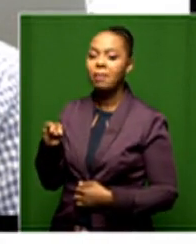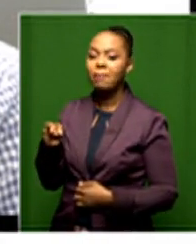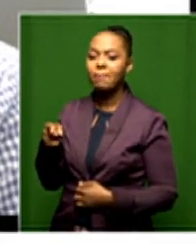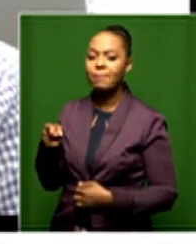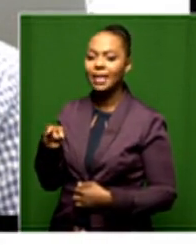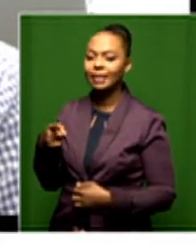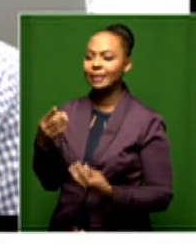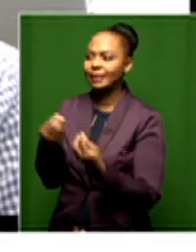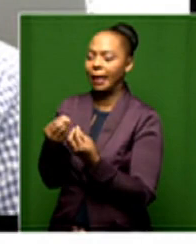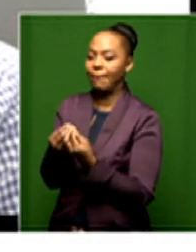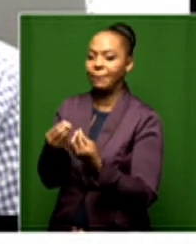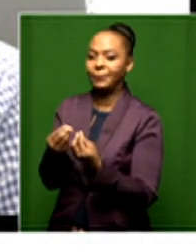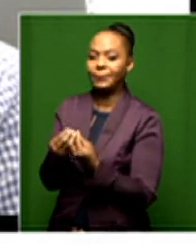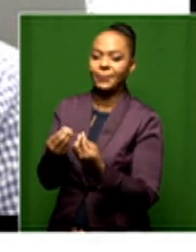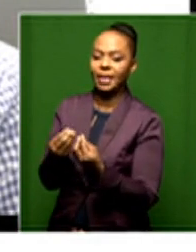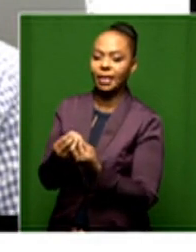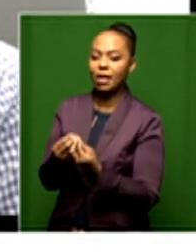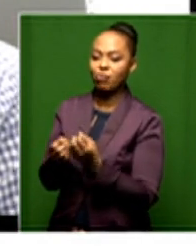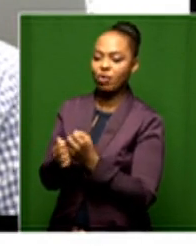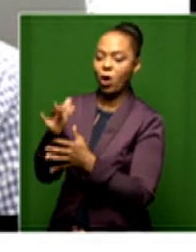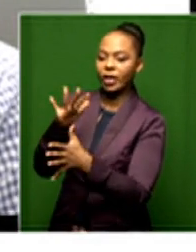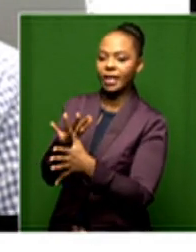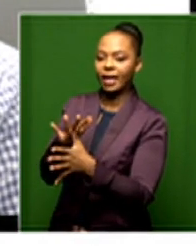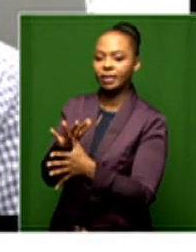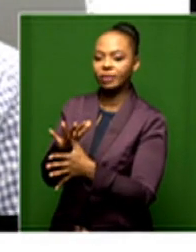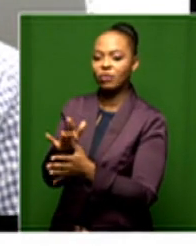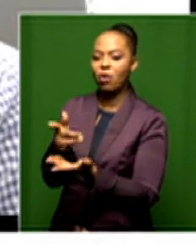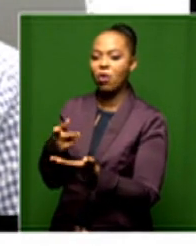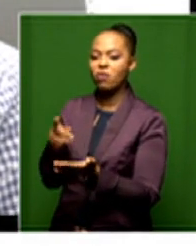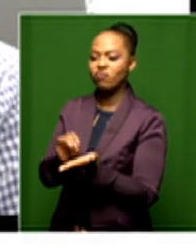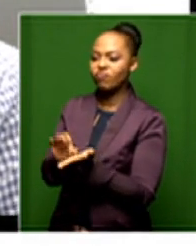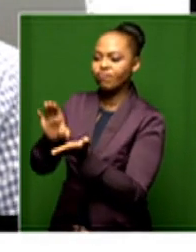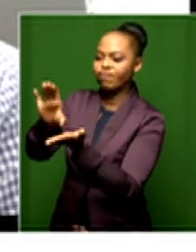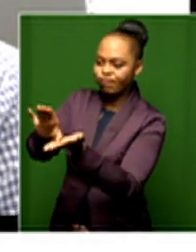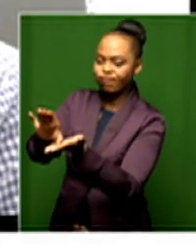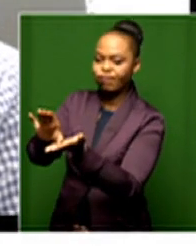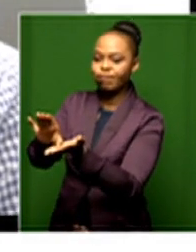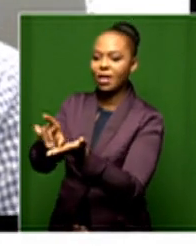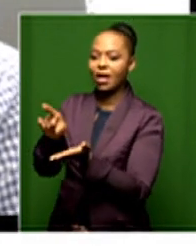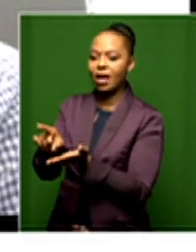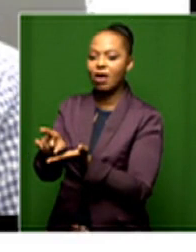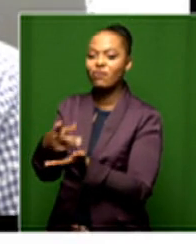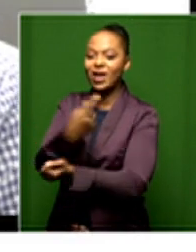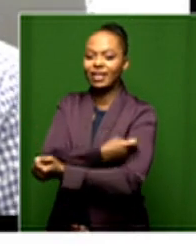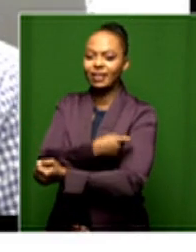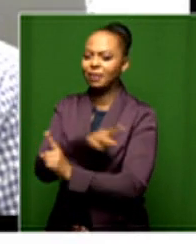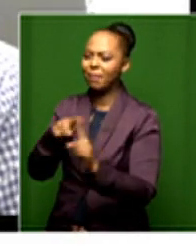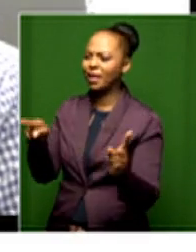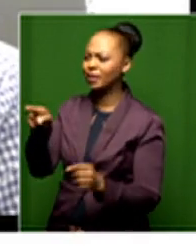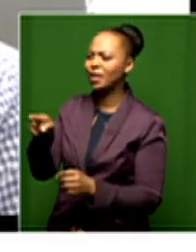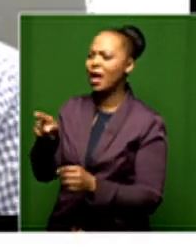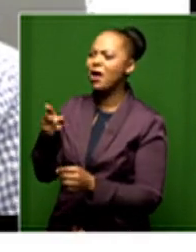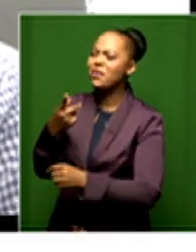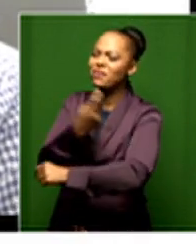that you're going to obviously prioritize funding for the vaccine, when you don't even know how much one vaccine is going to cost. How do you